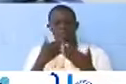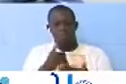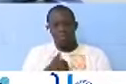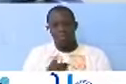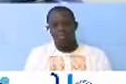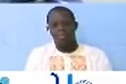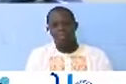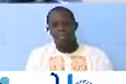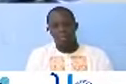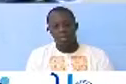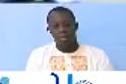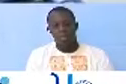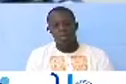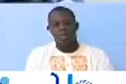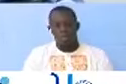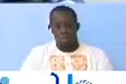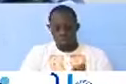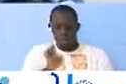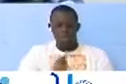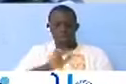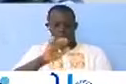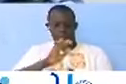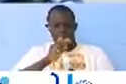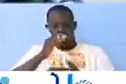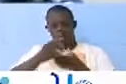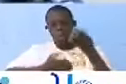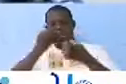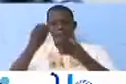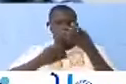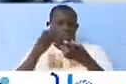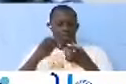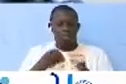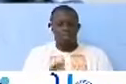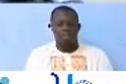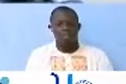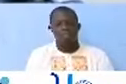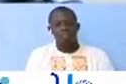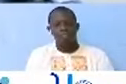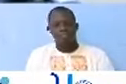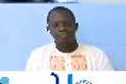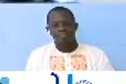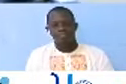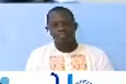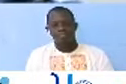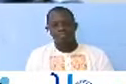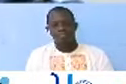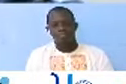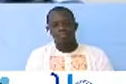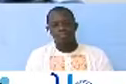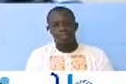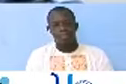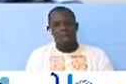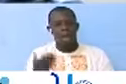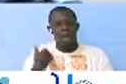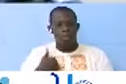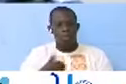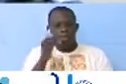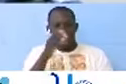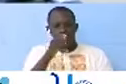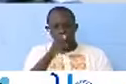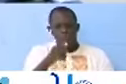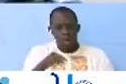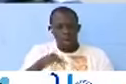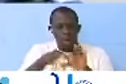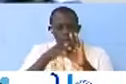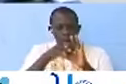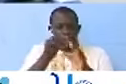na complaint also. We have received a complaint. That the meat you